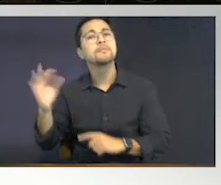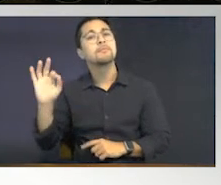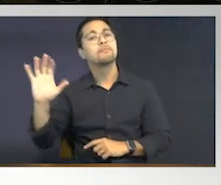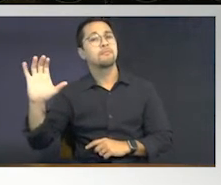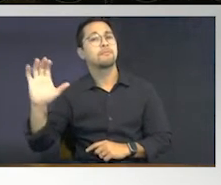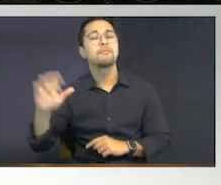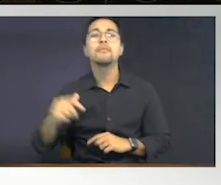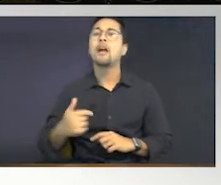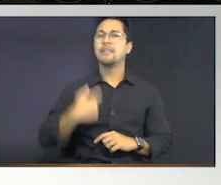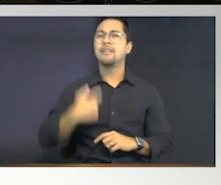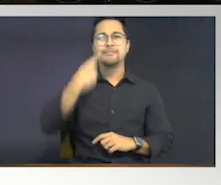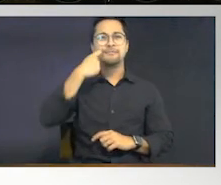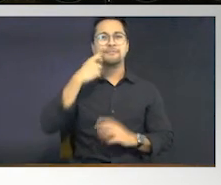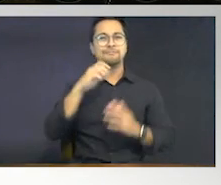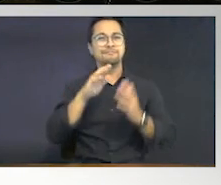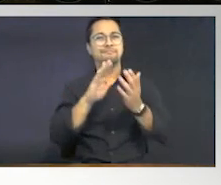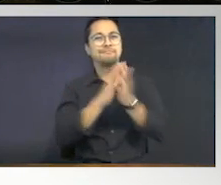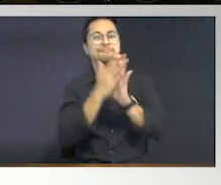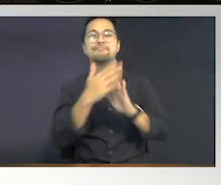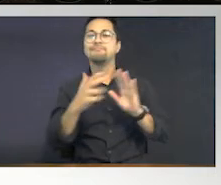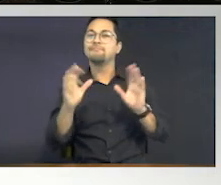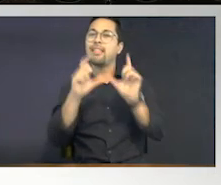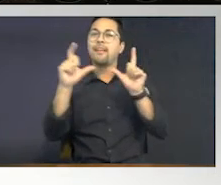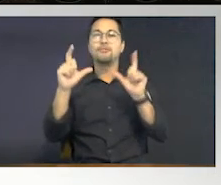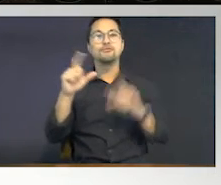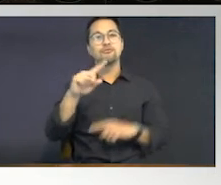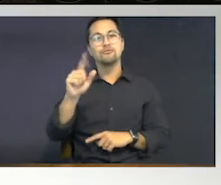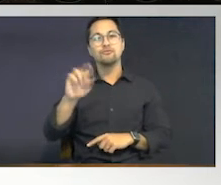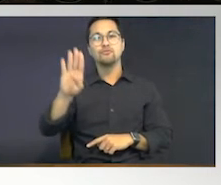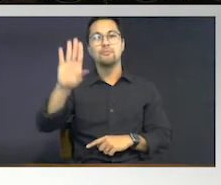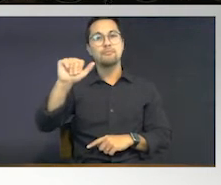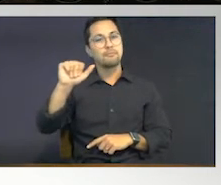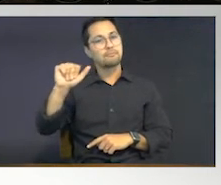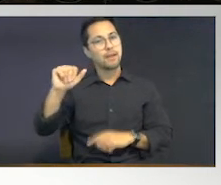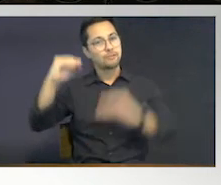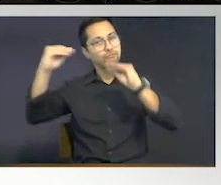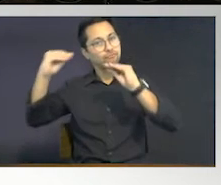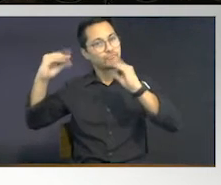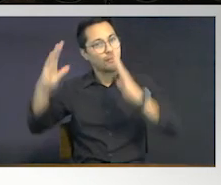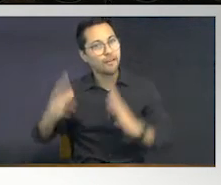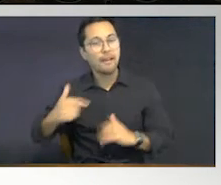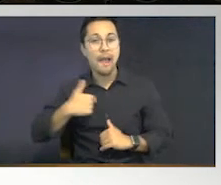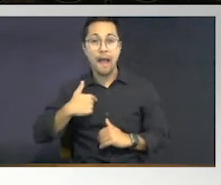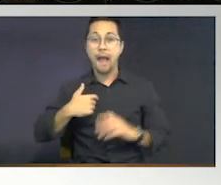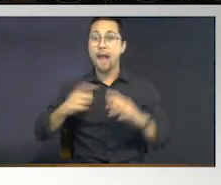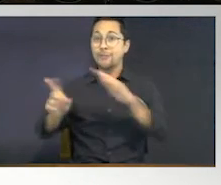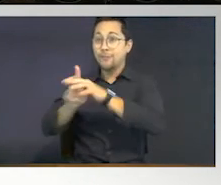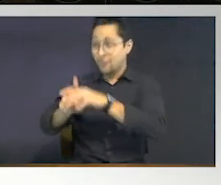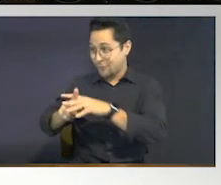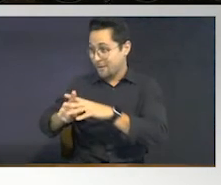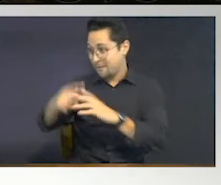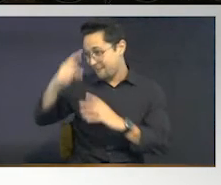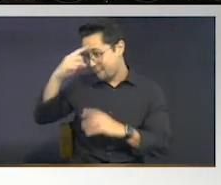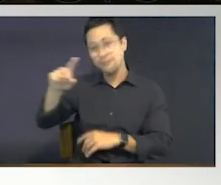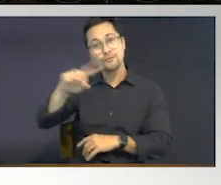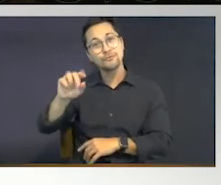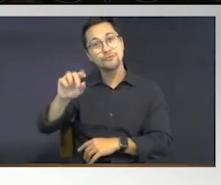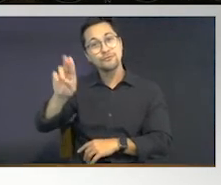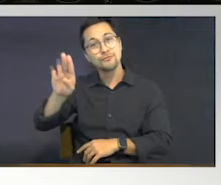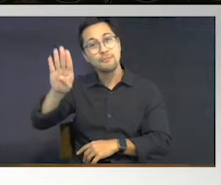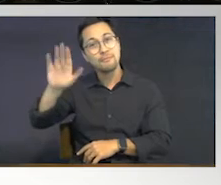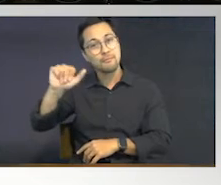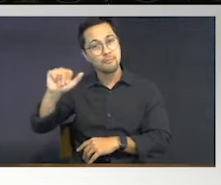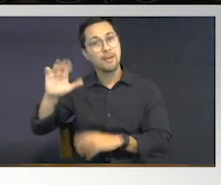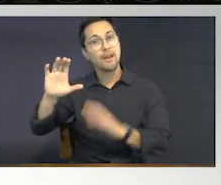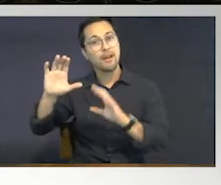I had just become a licensed Zumba instructor. It's a little part-time job for me. And I showed up to take the Zumba class. It was actually at